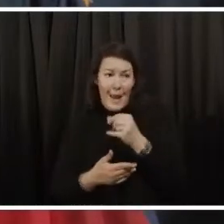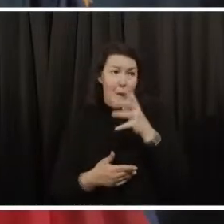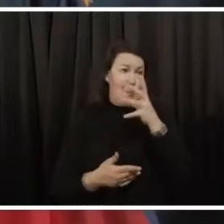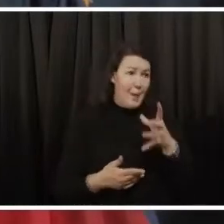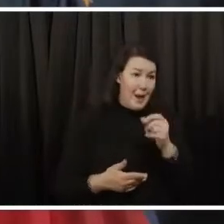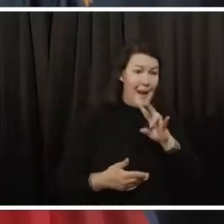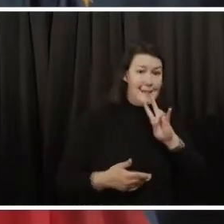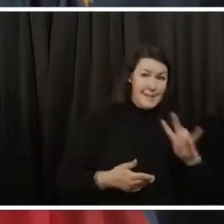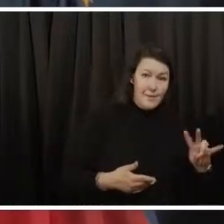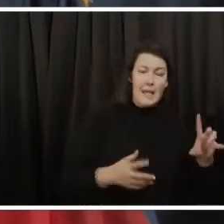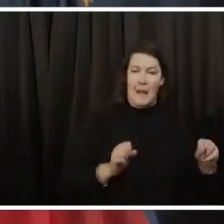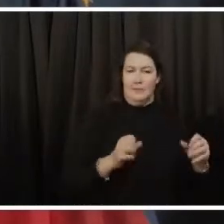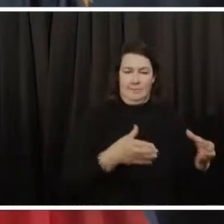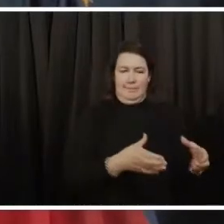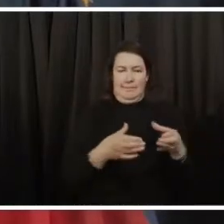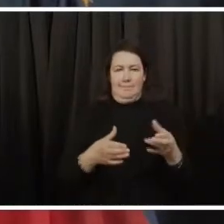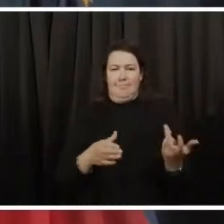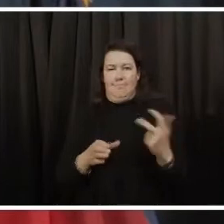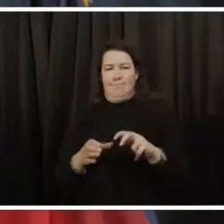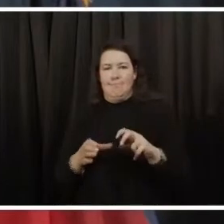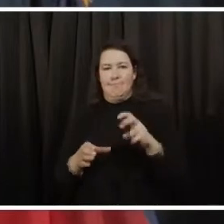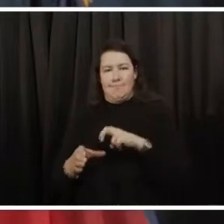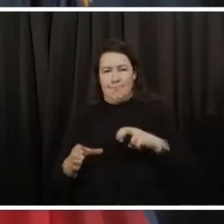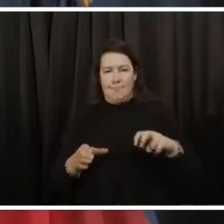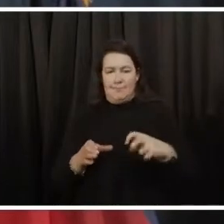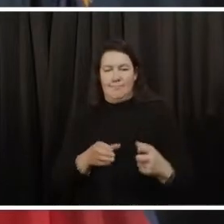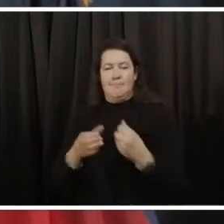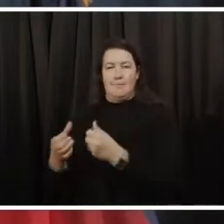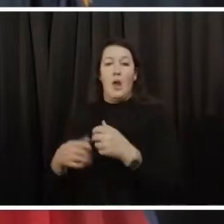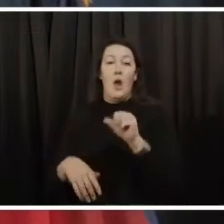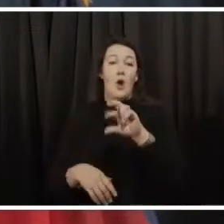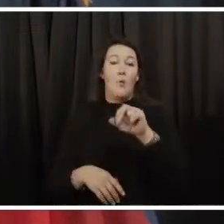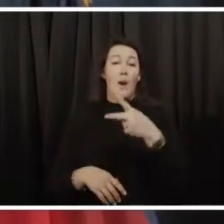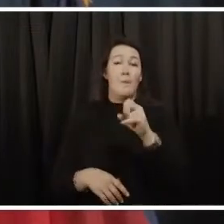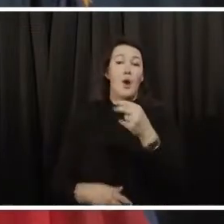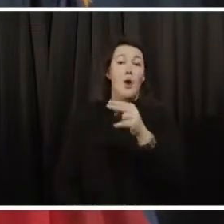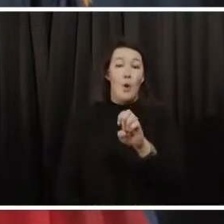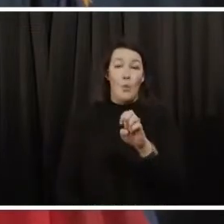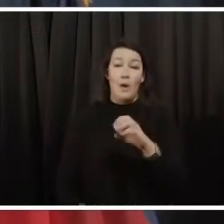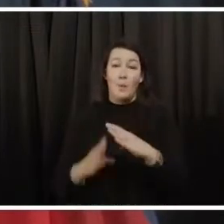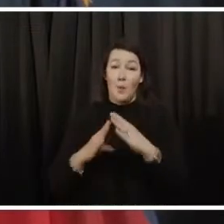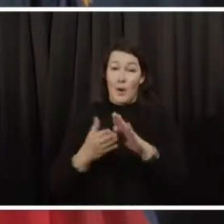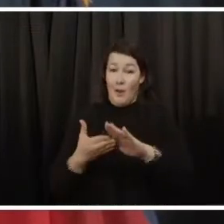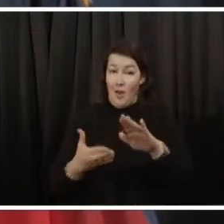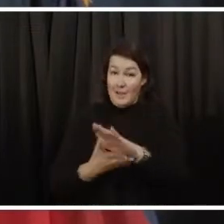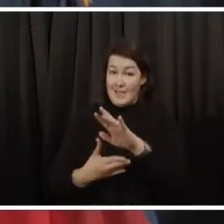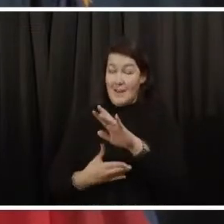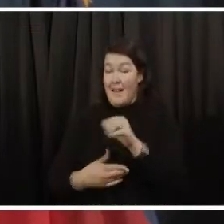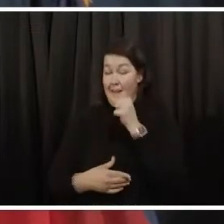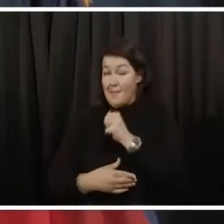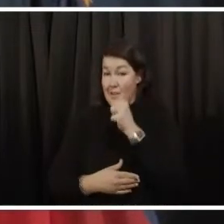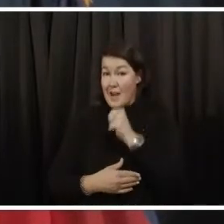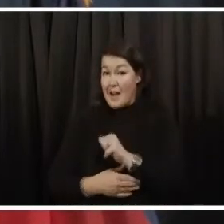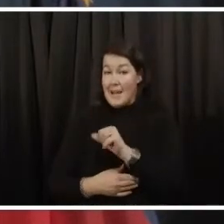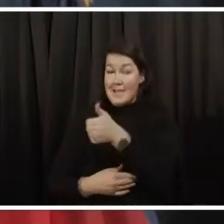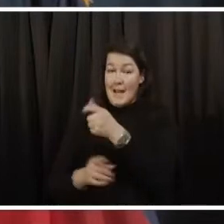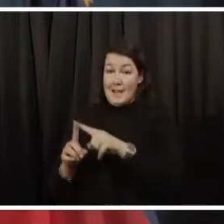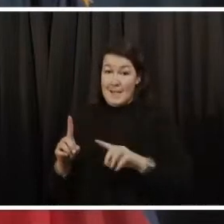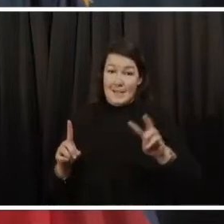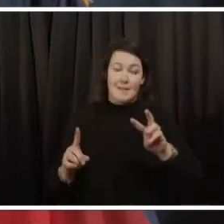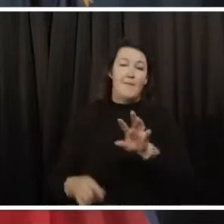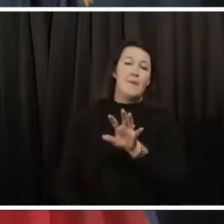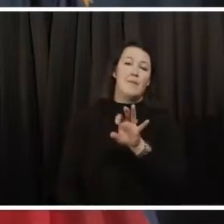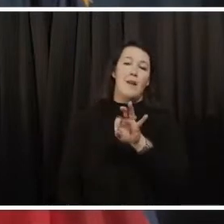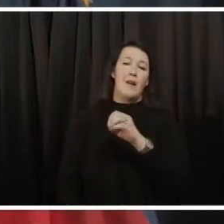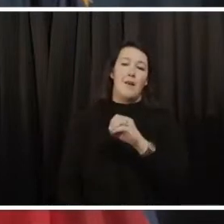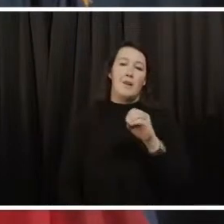all go and get it. We're at Arapahoe Community College 7 days a week. 10 a.m. to 6 p.m. That's 5900